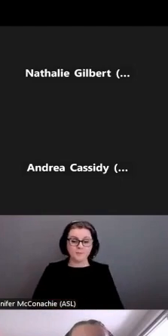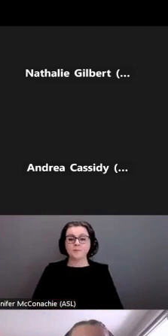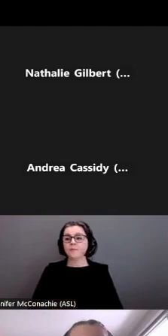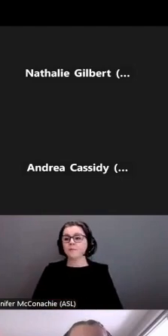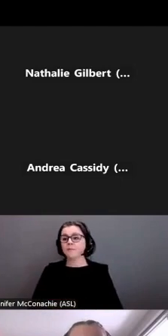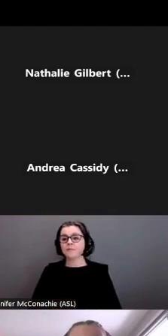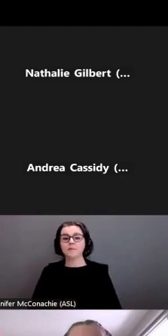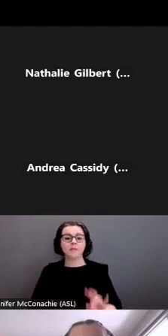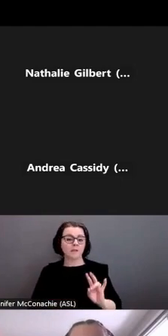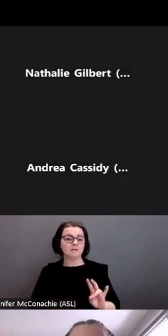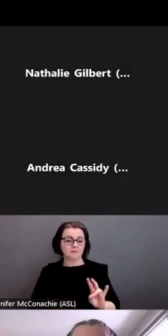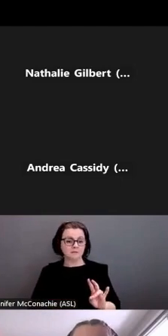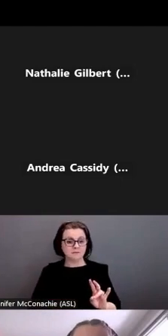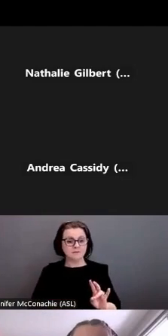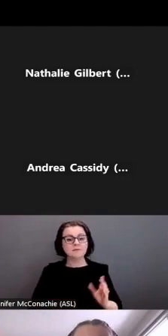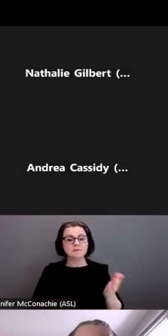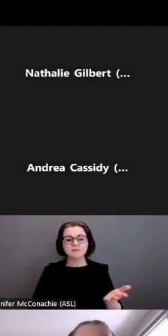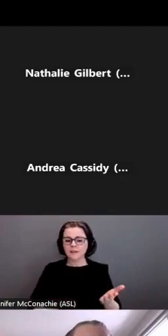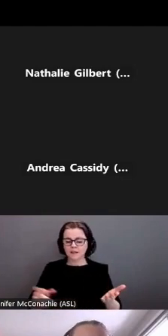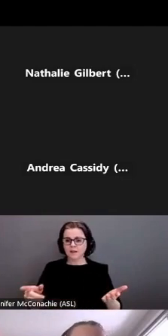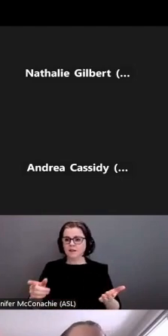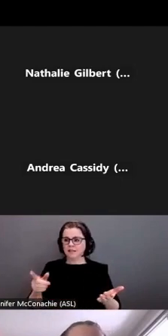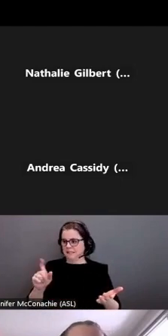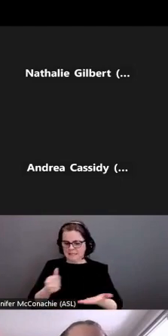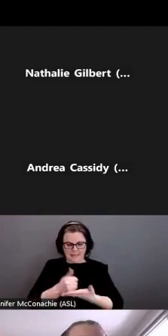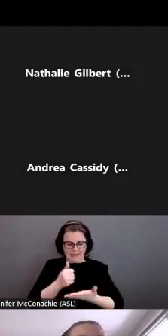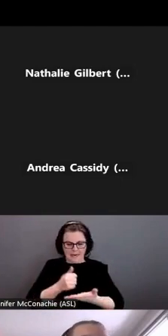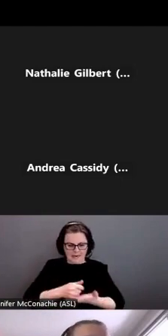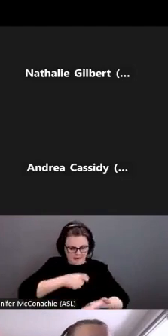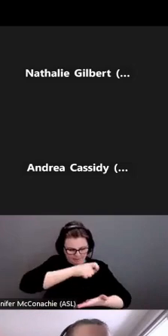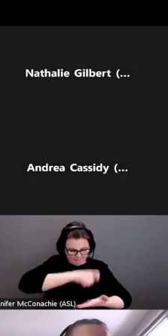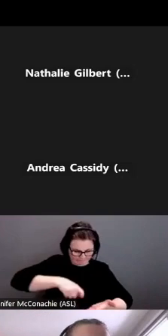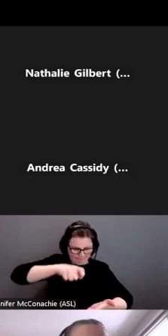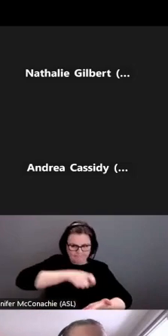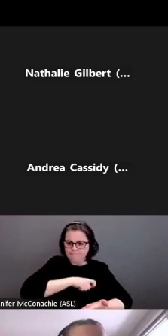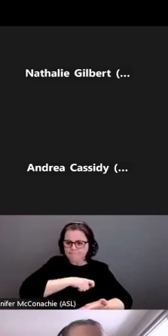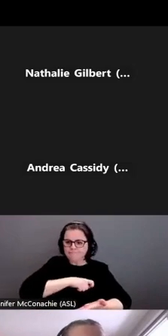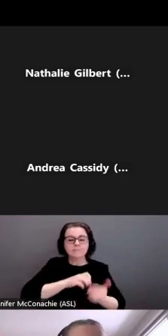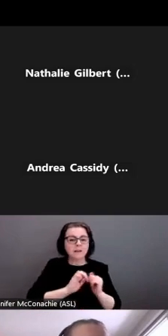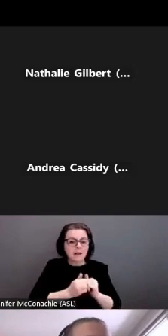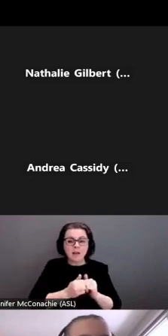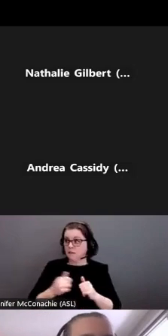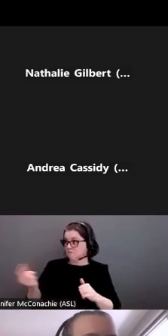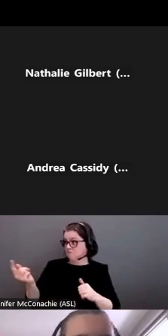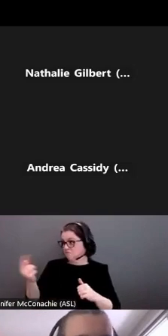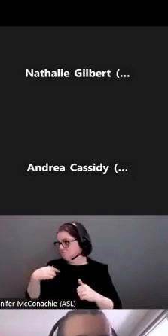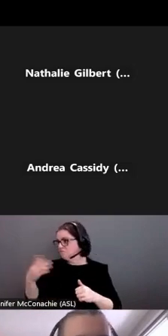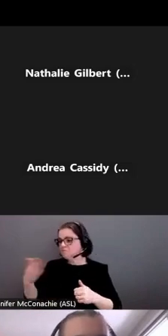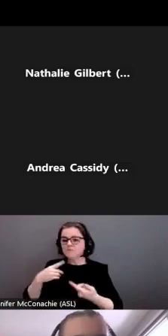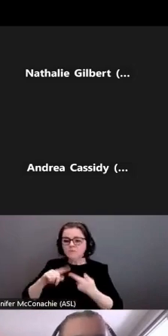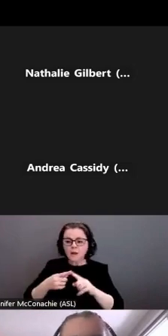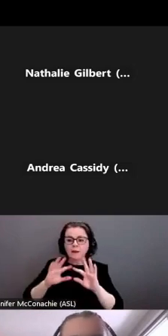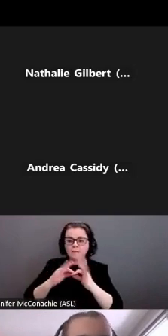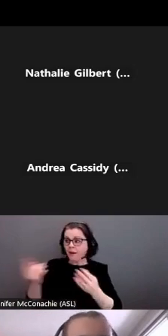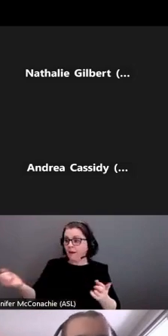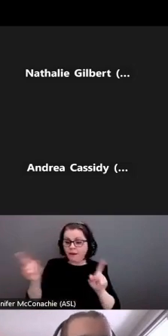is assistance marking your ballot by bringing someone you know or by asking an election worker, I have a whole slide for